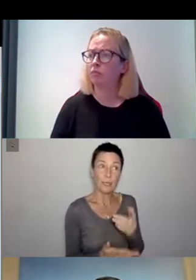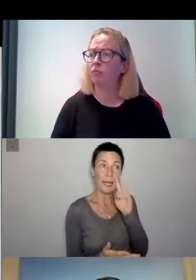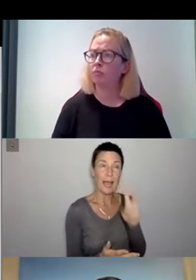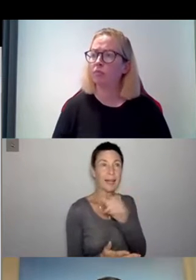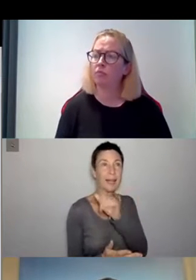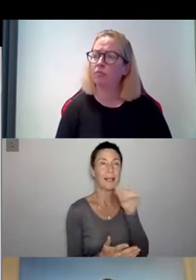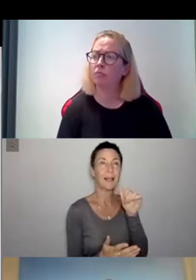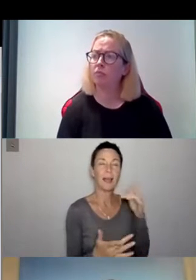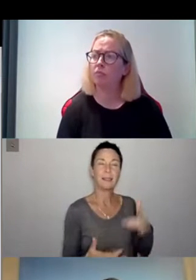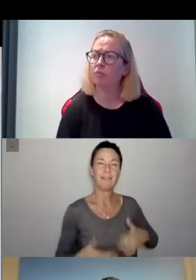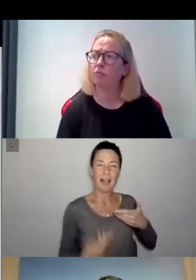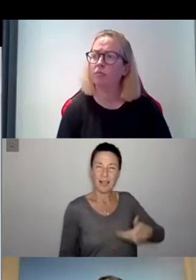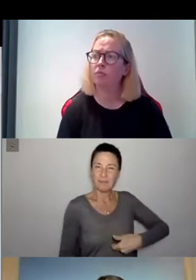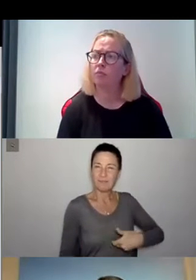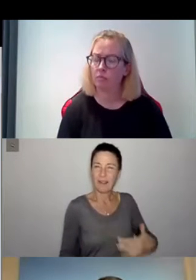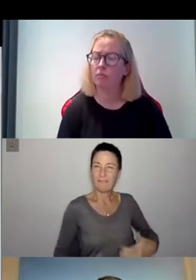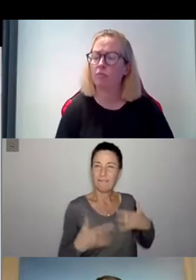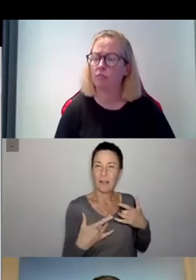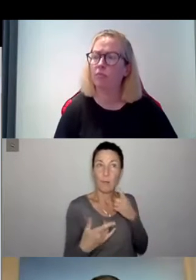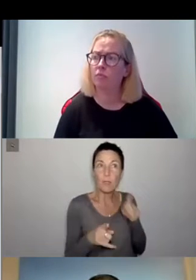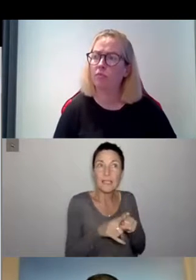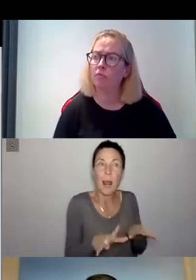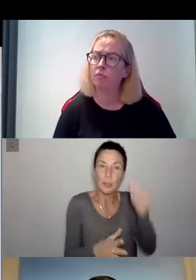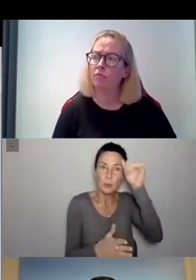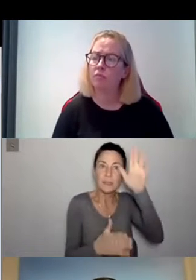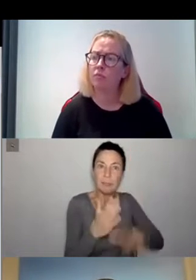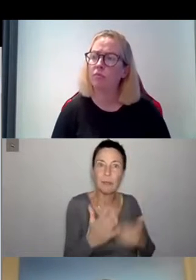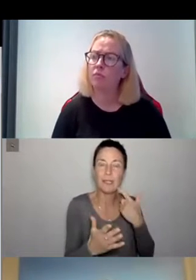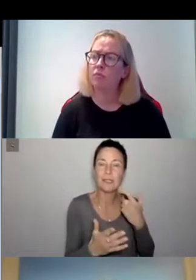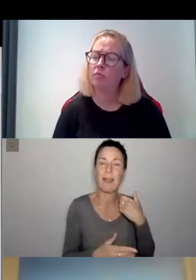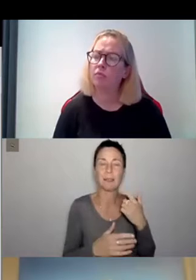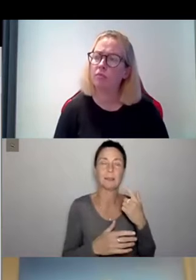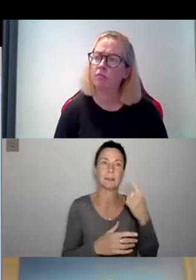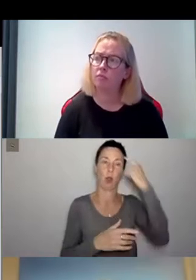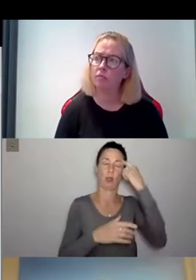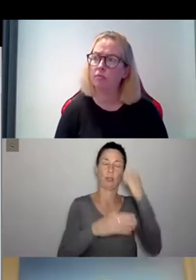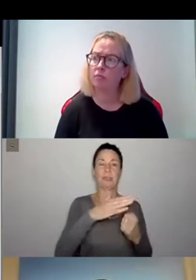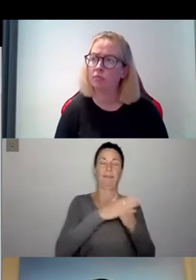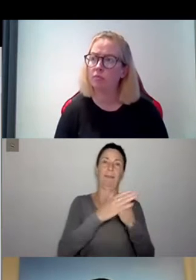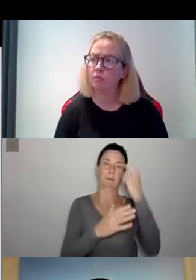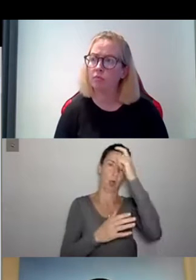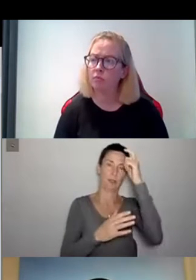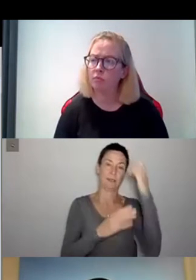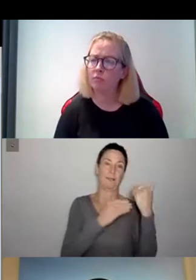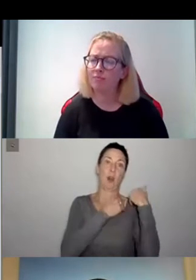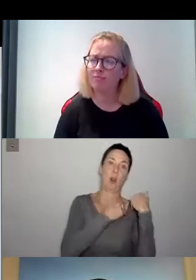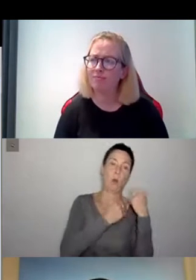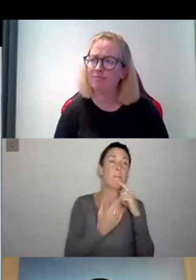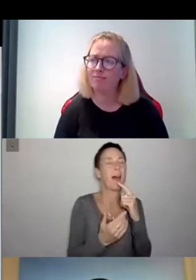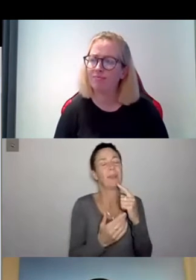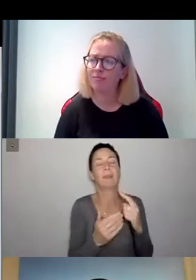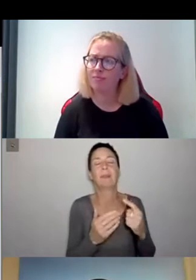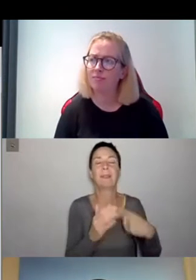an intuitive feel of what it's actually like to experience a cognitive load. But the downside of that